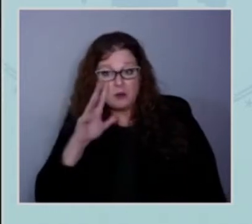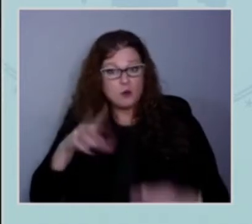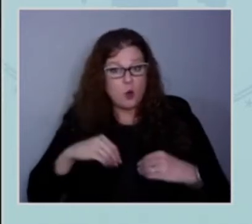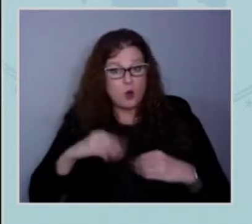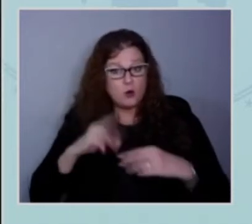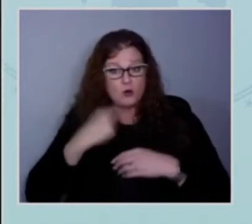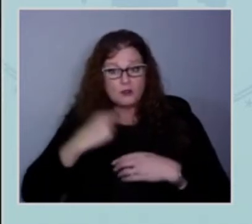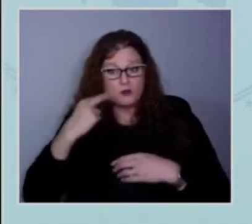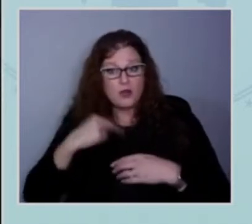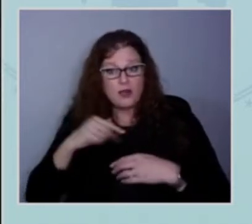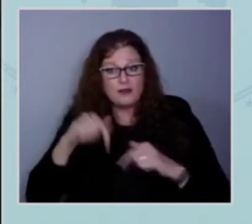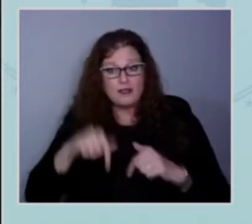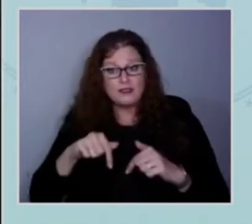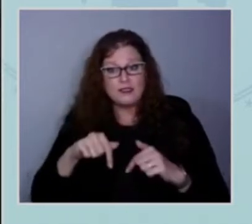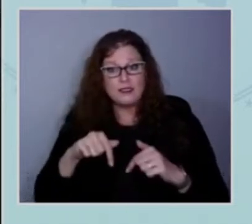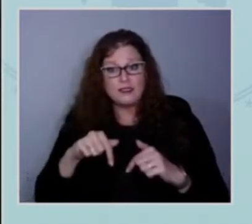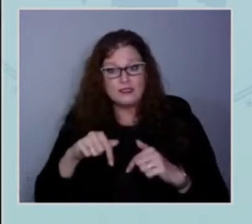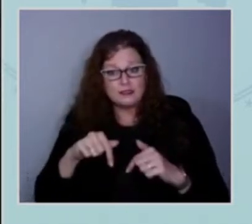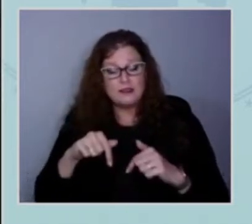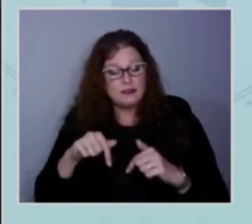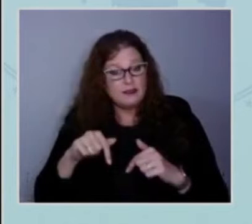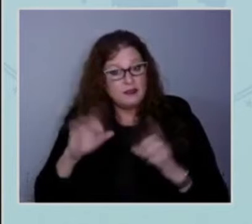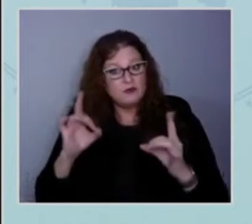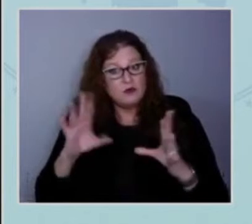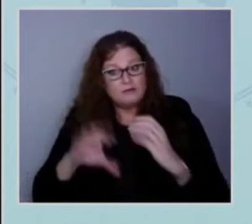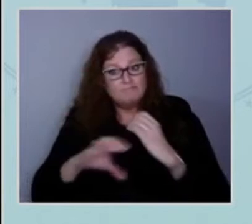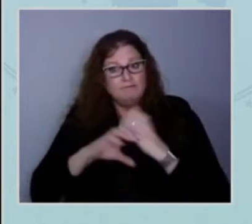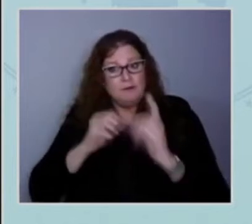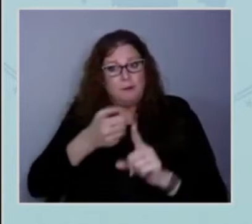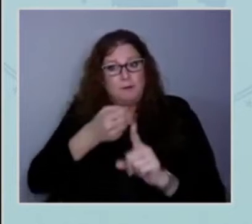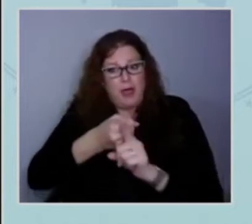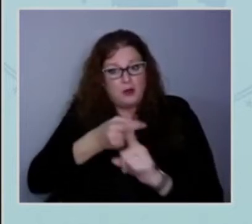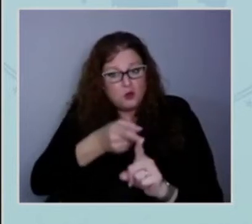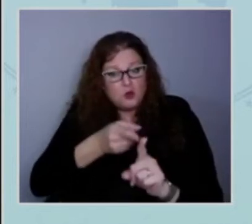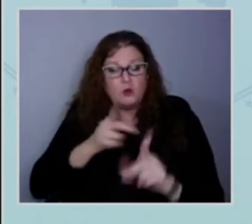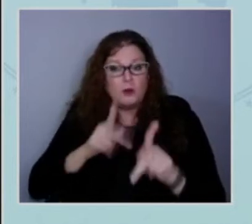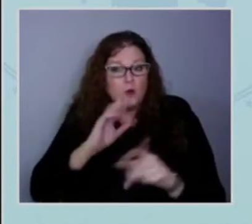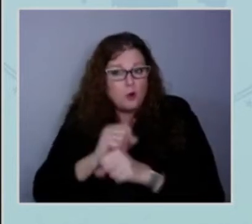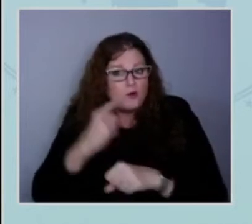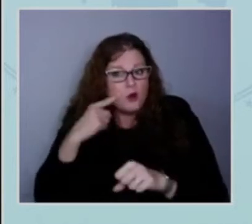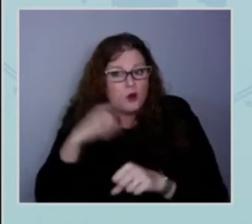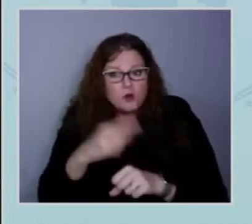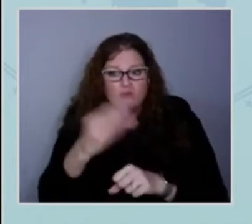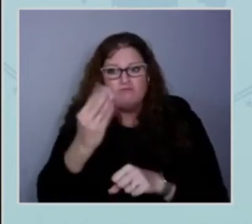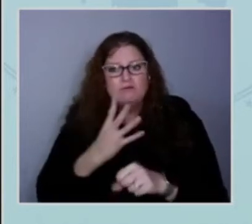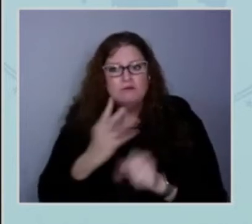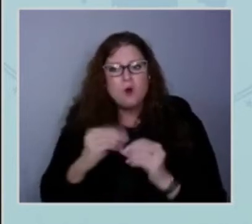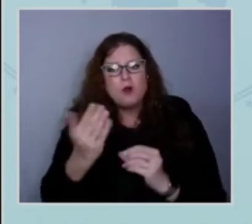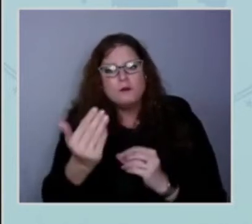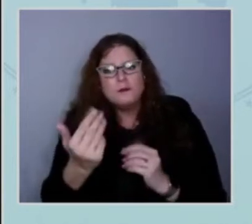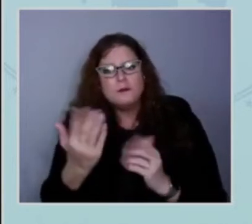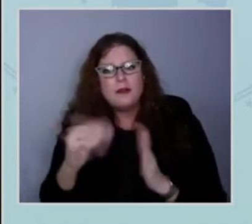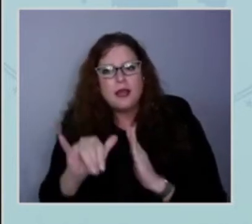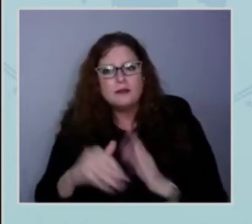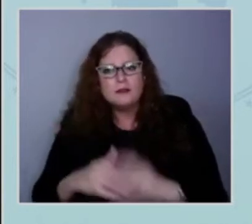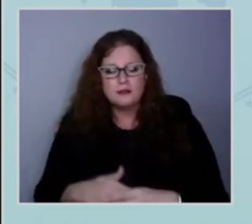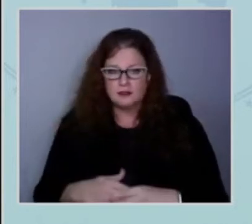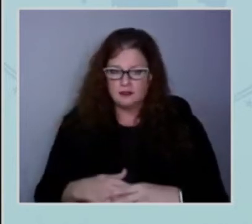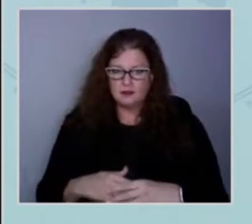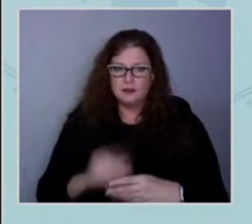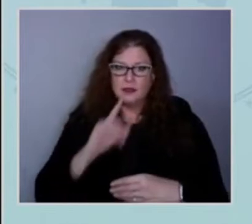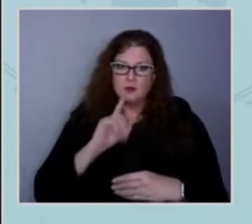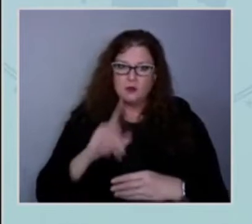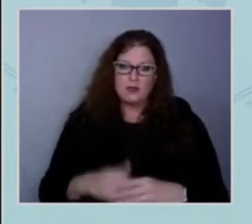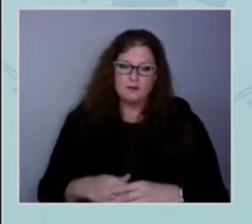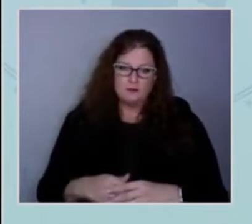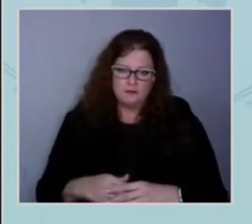next. Dan Jacobs, you're a small business owner. You own restaurants. And this is the crisis has had an effect on you, on the people who work for you. Can